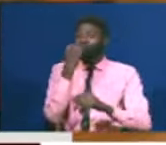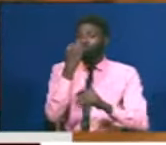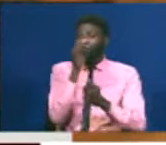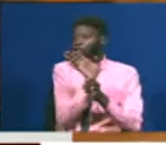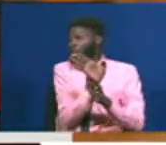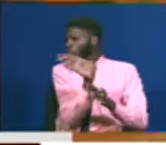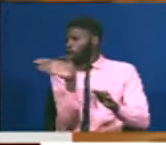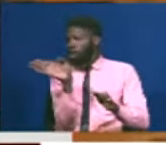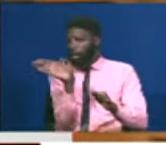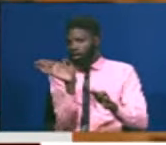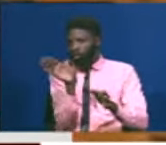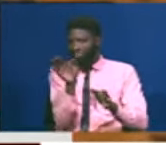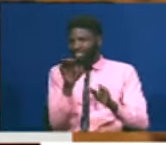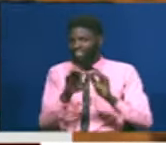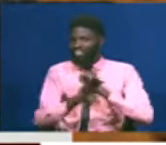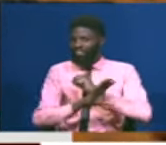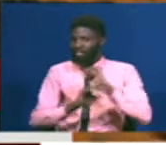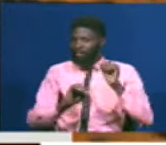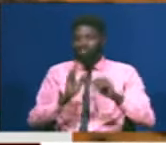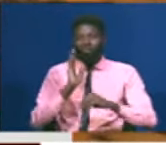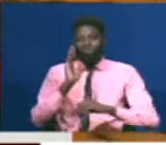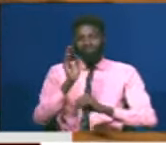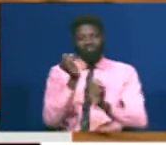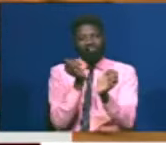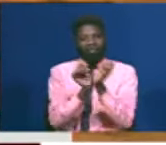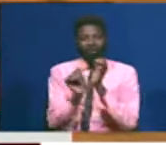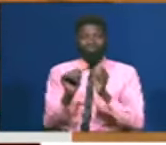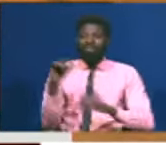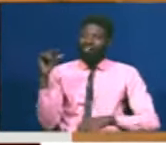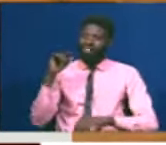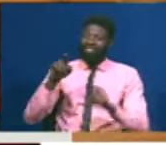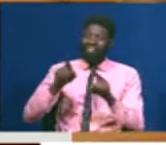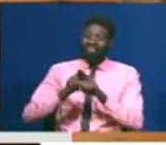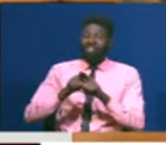firmly. Garissa, just like the neighboring counties in northeastern,